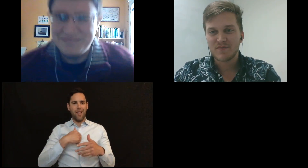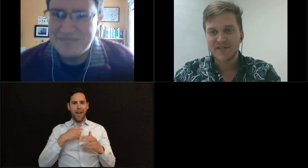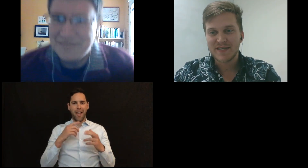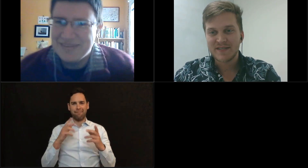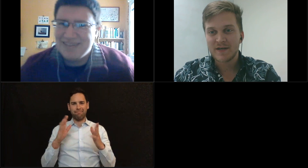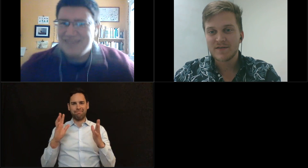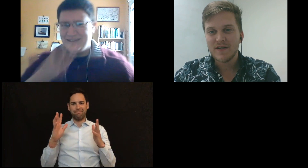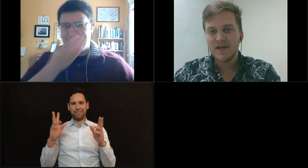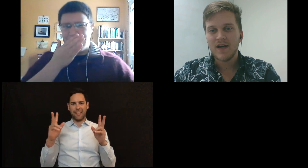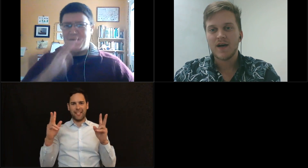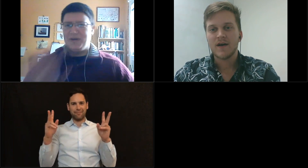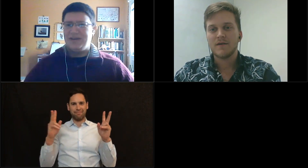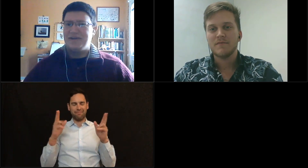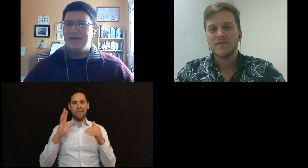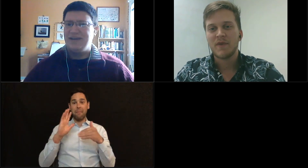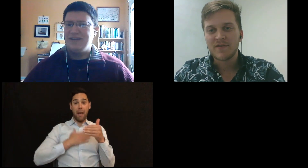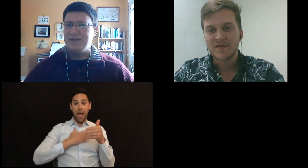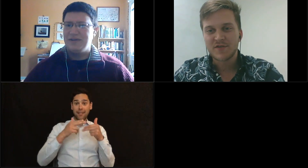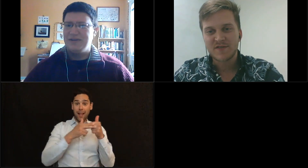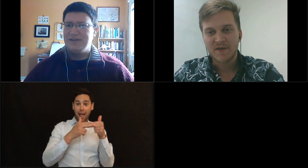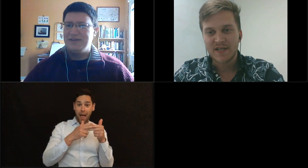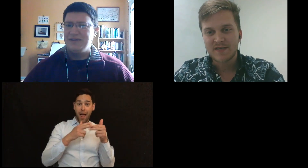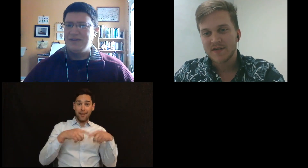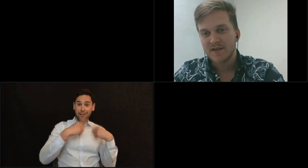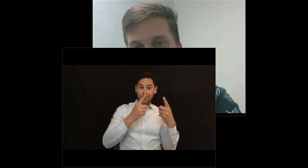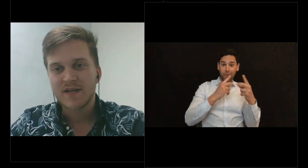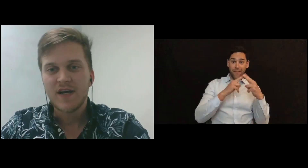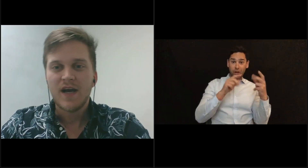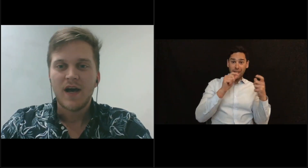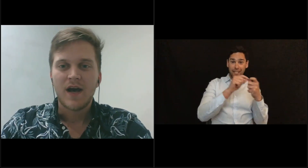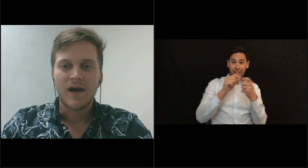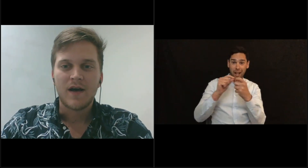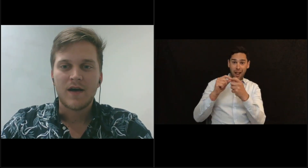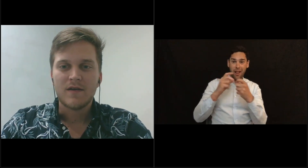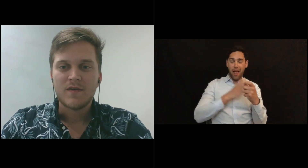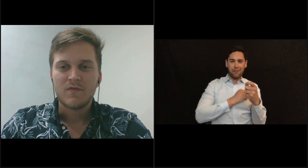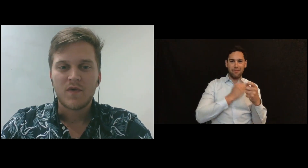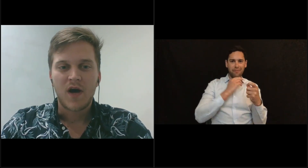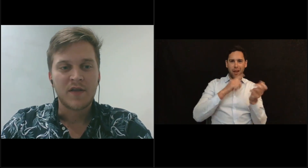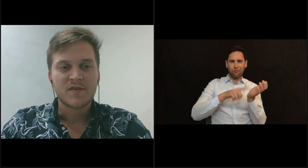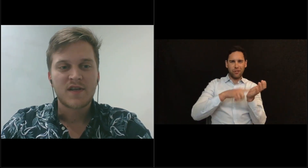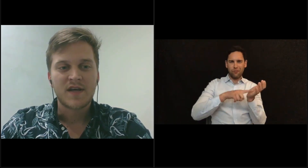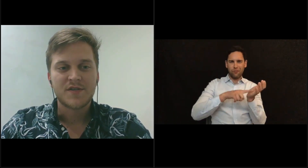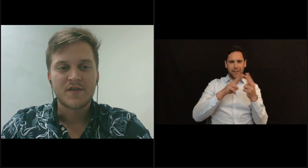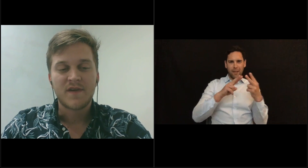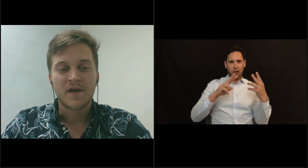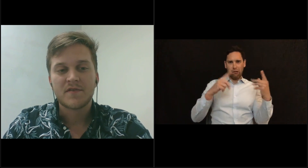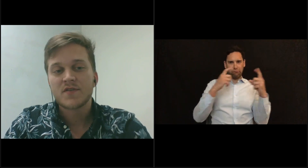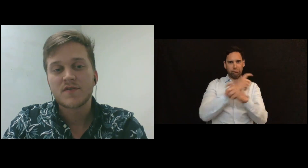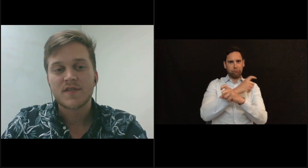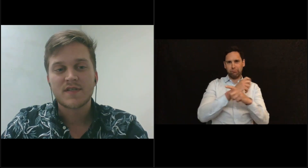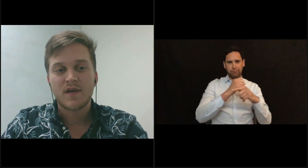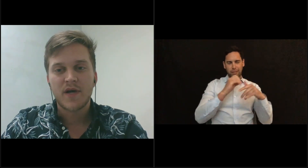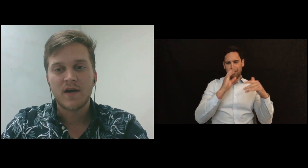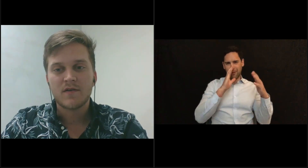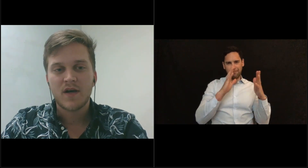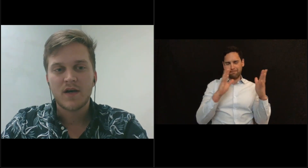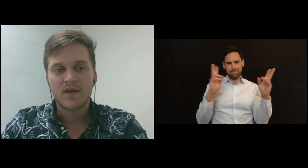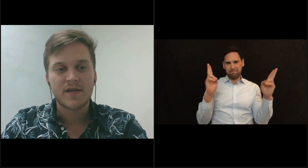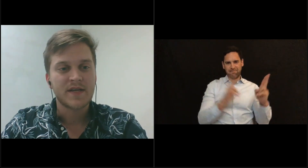slides incredibly detailed, and my research is fairly esoteric. On those slides, you can find